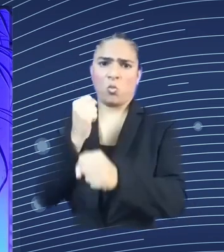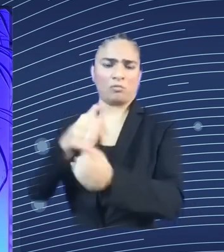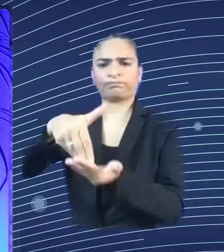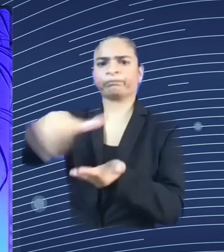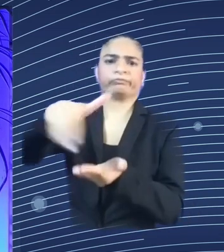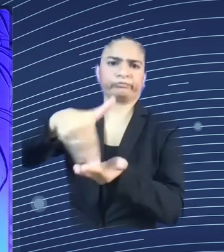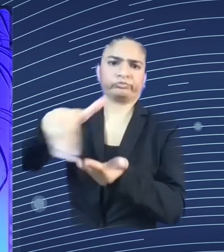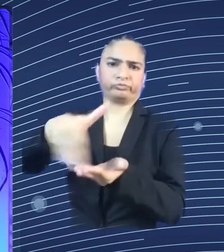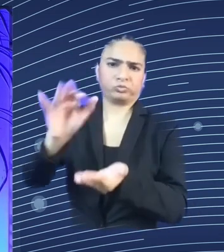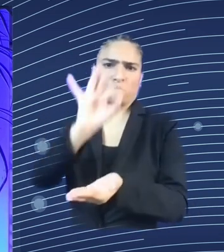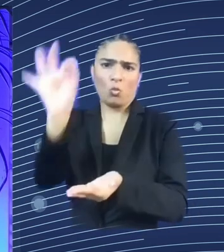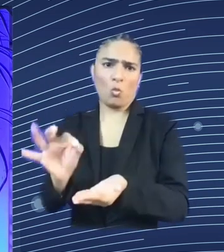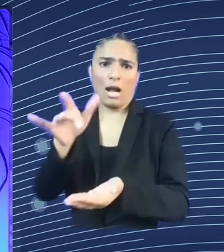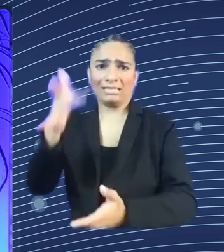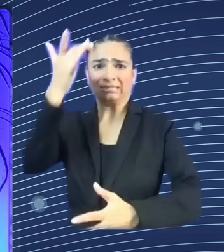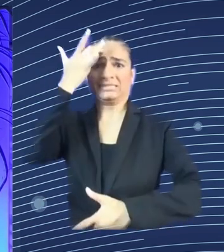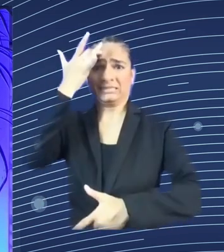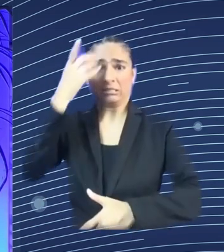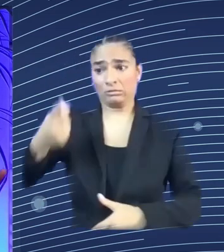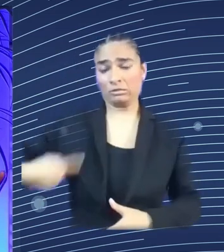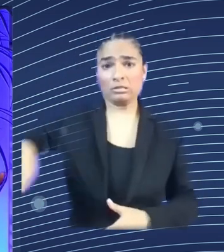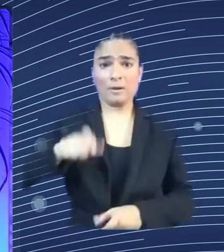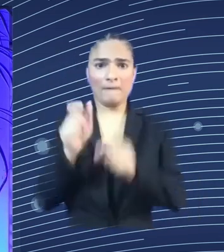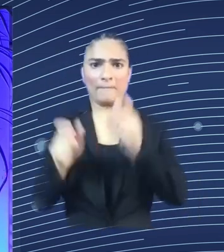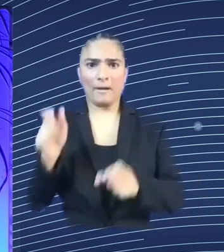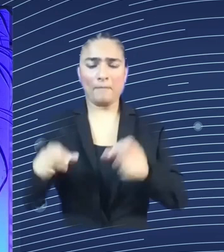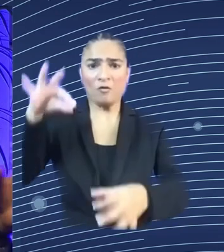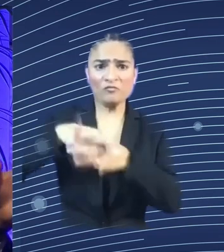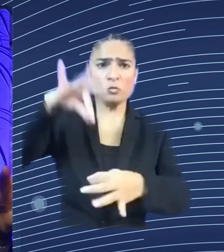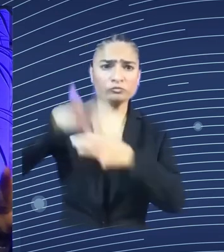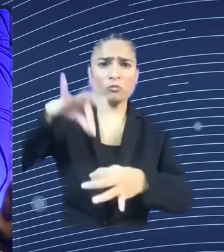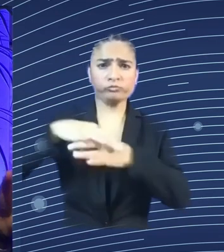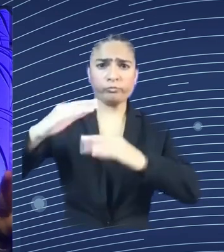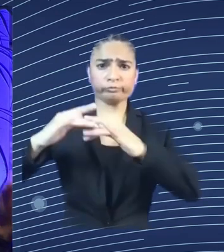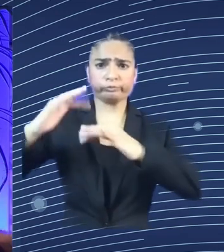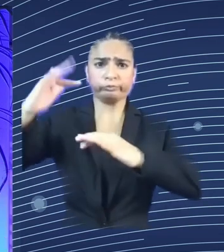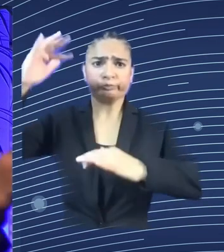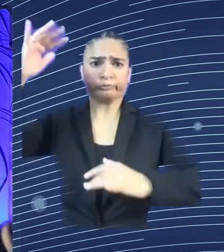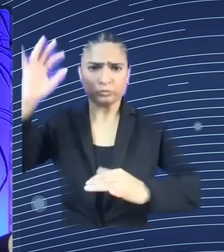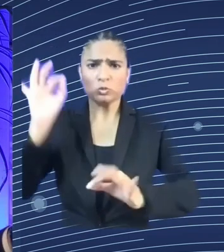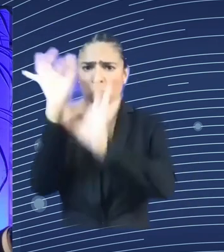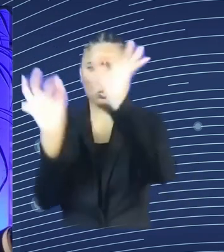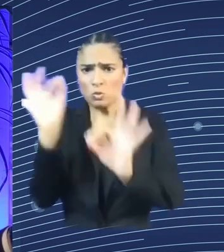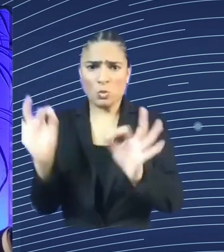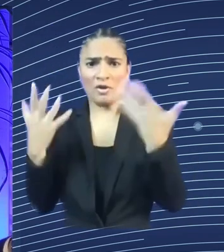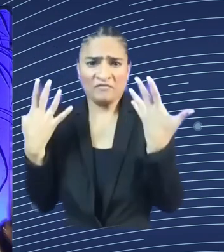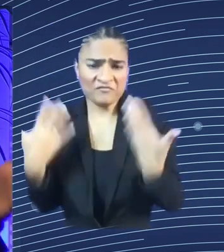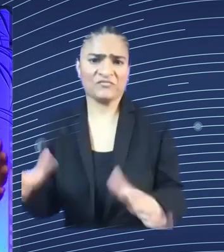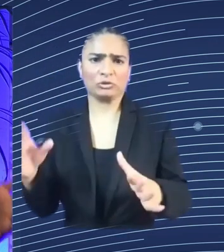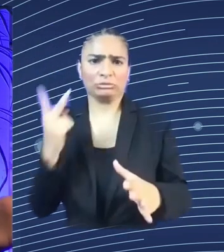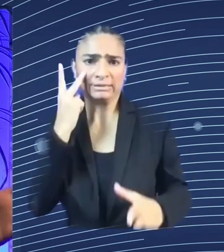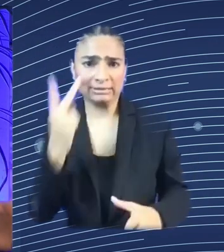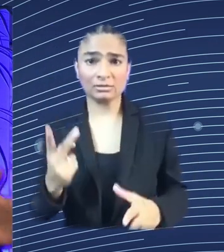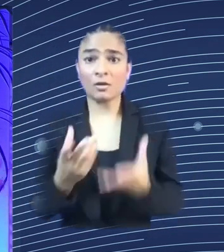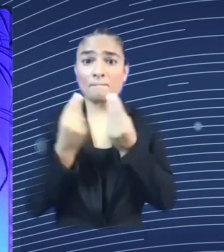opportunity to fire them, they are fired because there's a greater likelihood that they get pregnant. Obviously, with the AI revolution and collecting all of this data, we'll